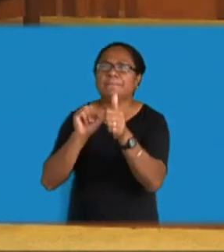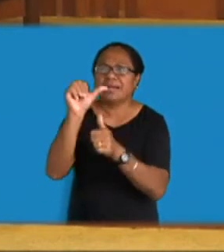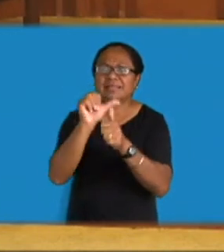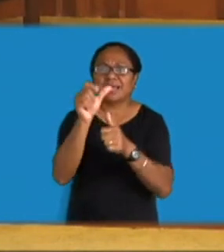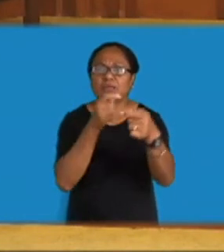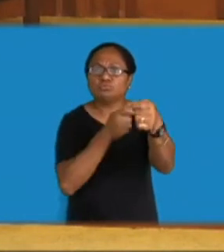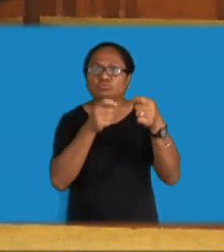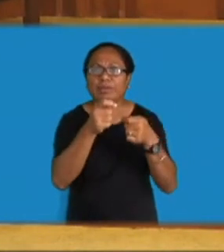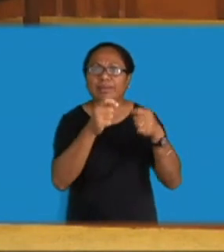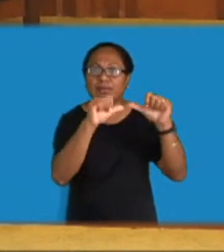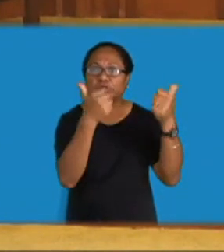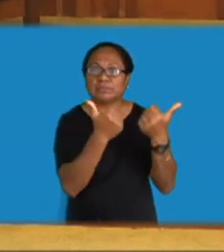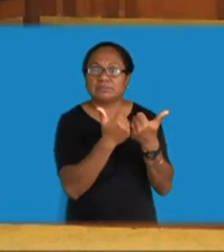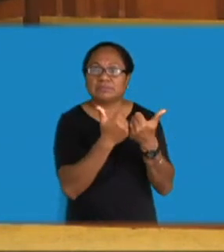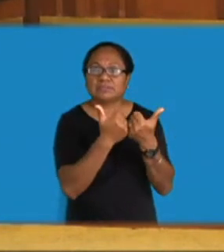agreement. And